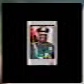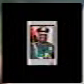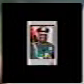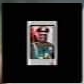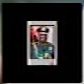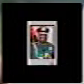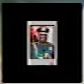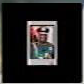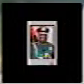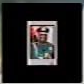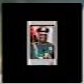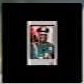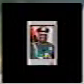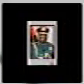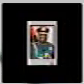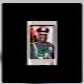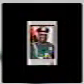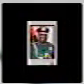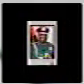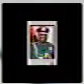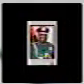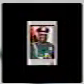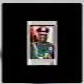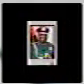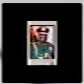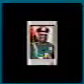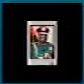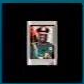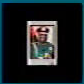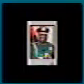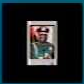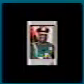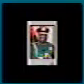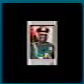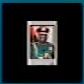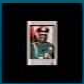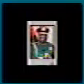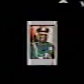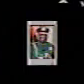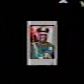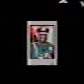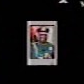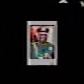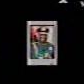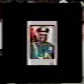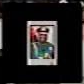Walden University is all about change. It's time.